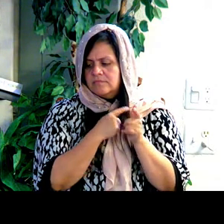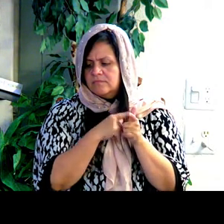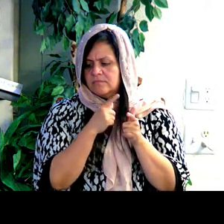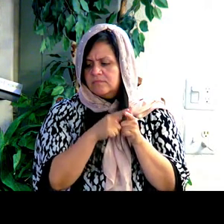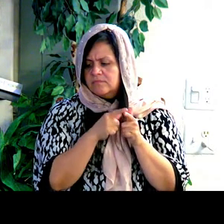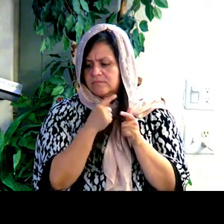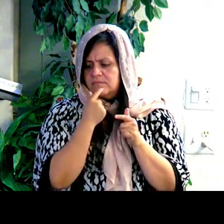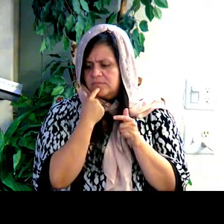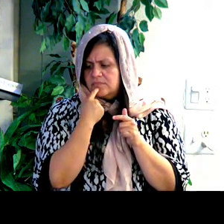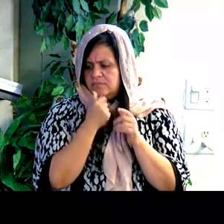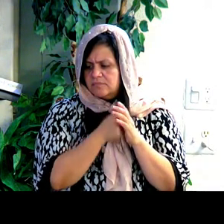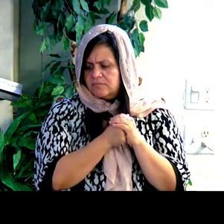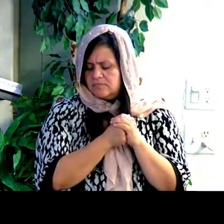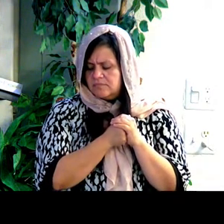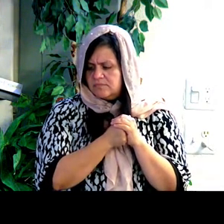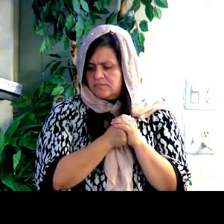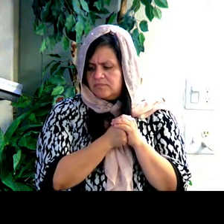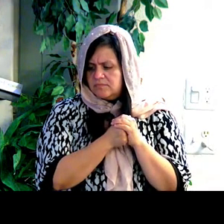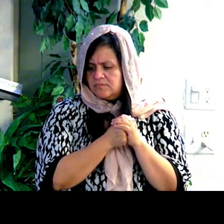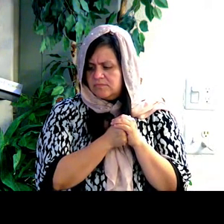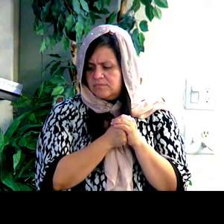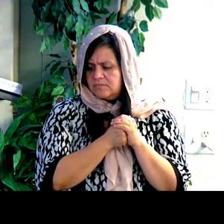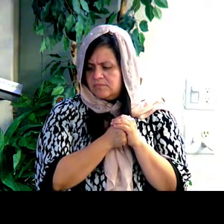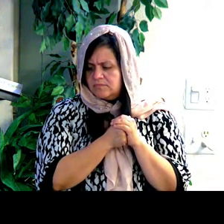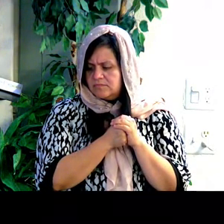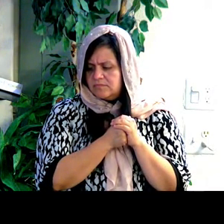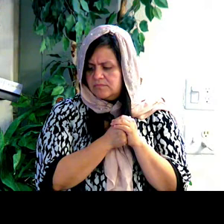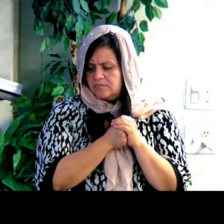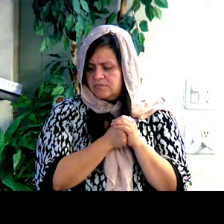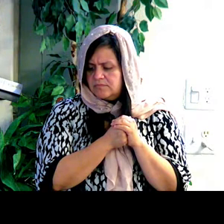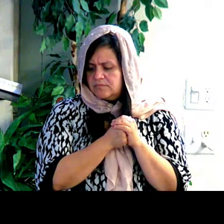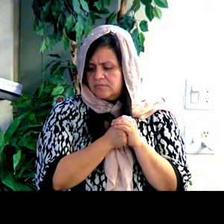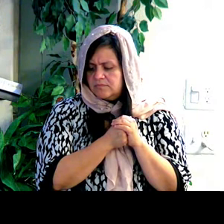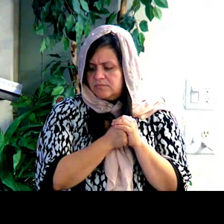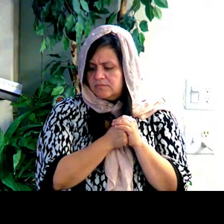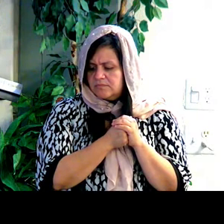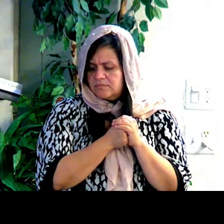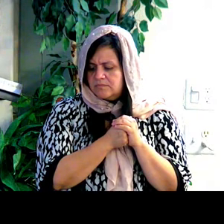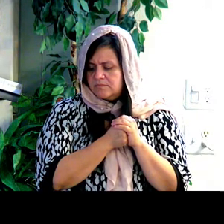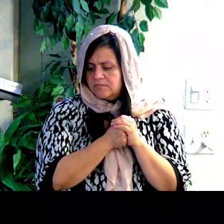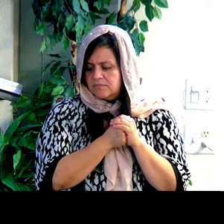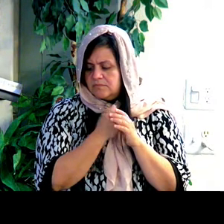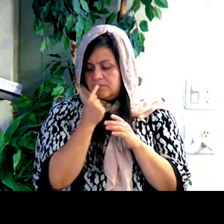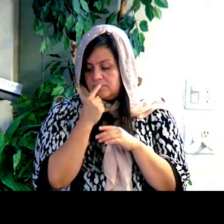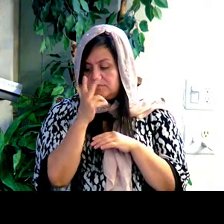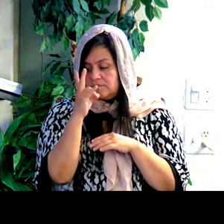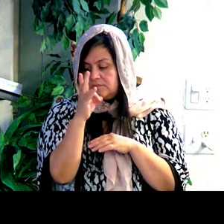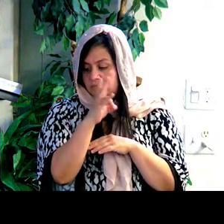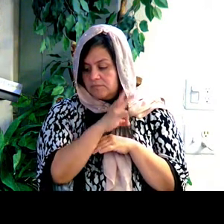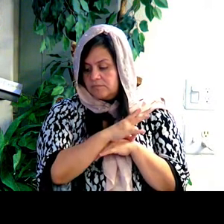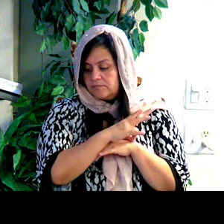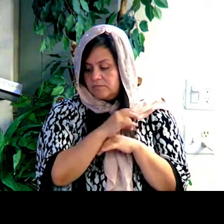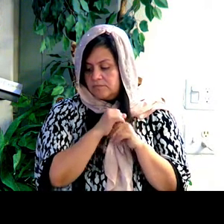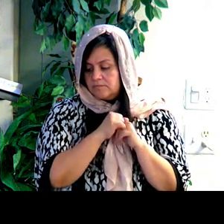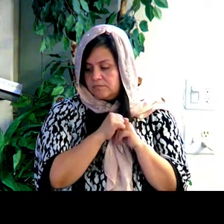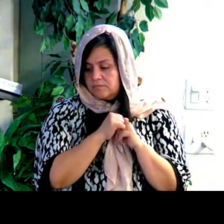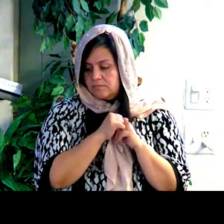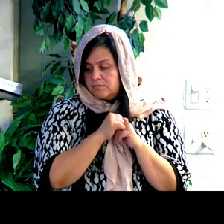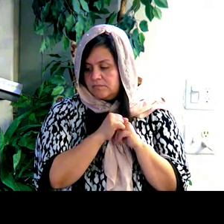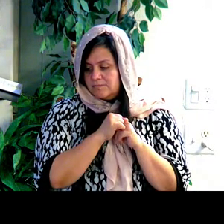así, nada más para ambos por siete días. They had room service. No, they had,